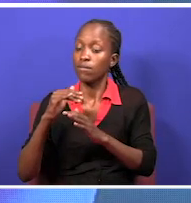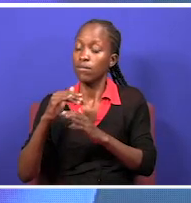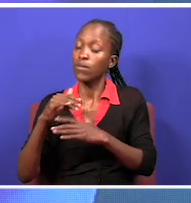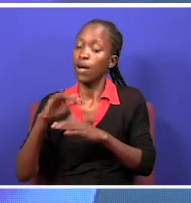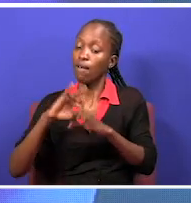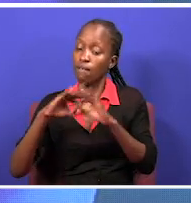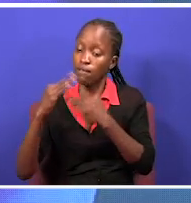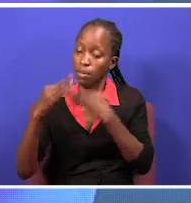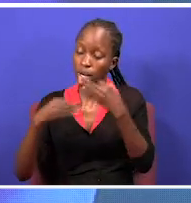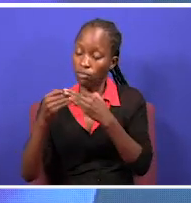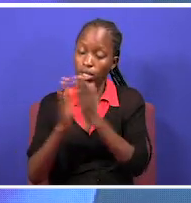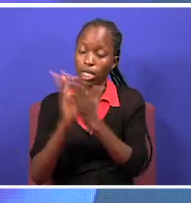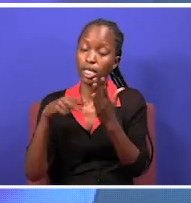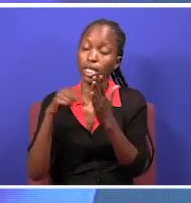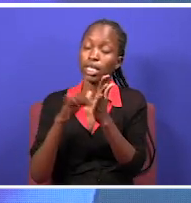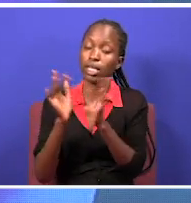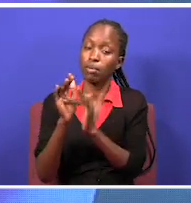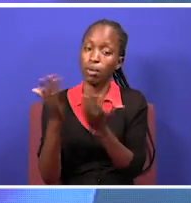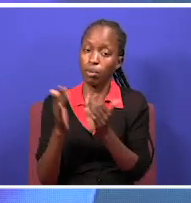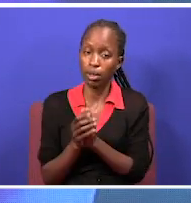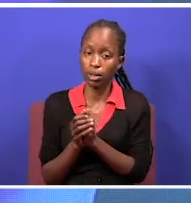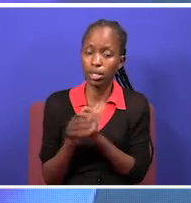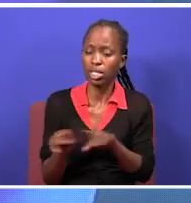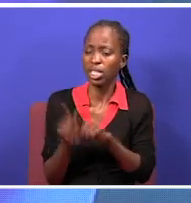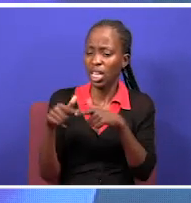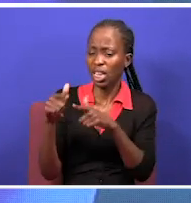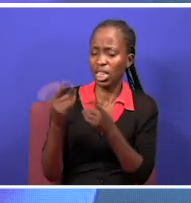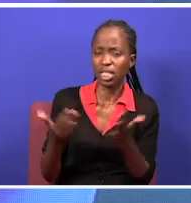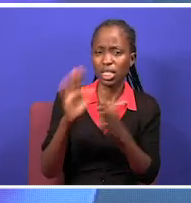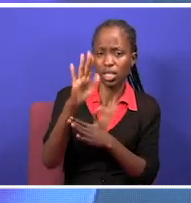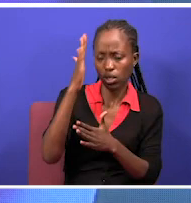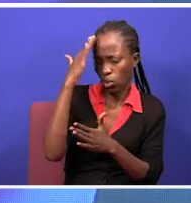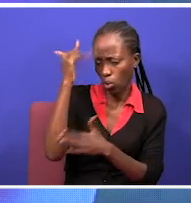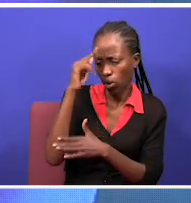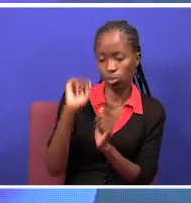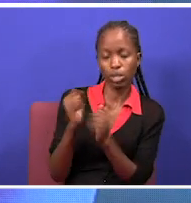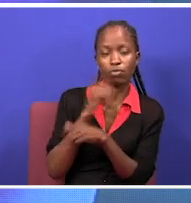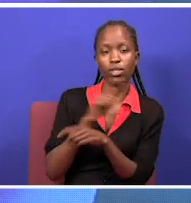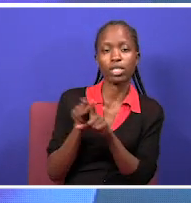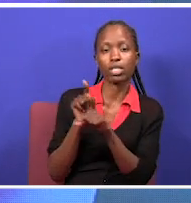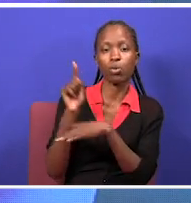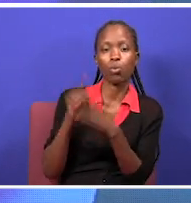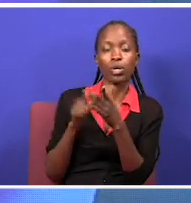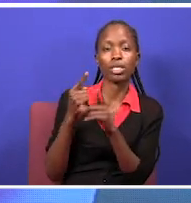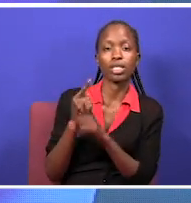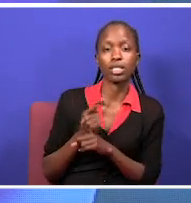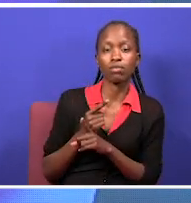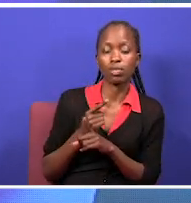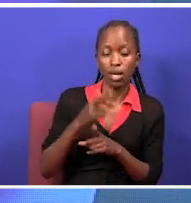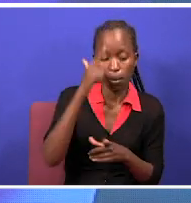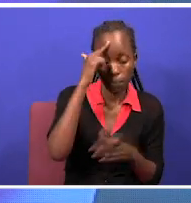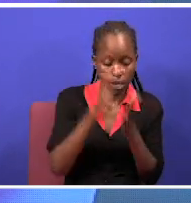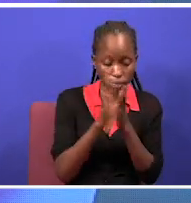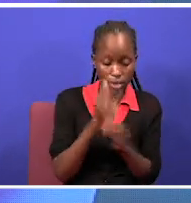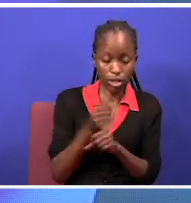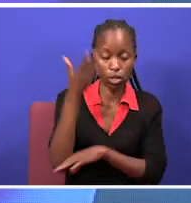God. Let them know who you are. Let them know why you believe and what difference believing and trusting